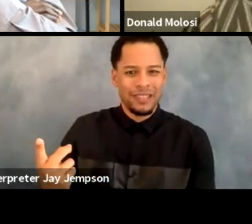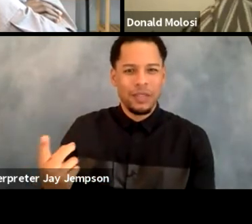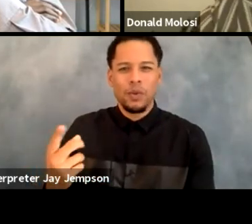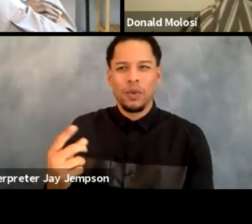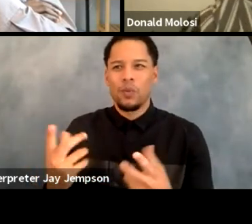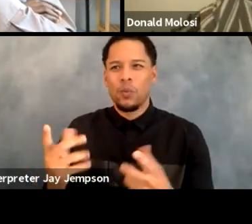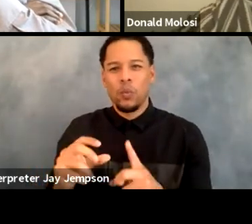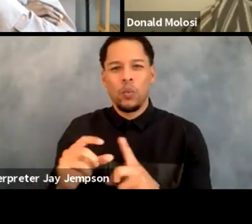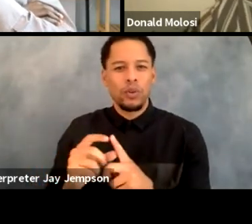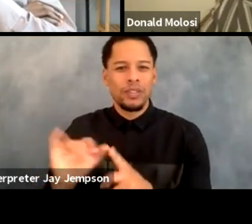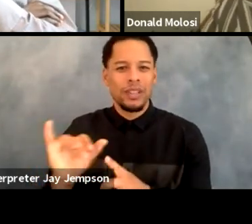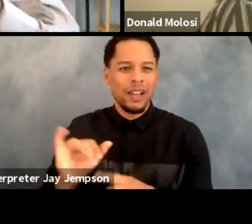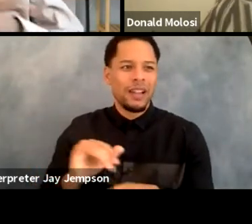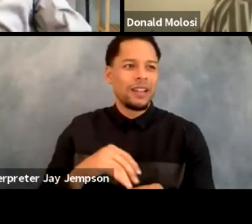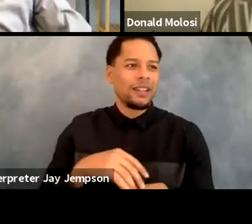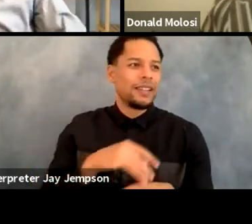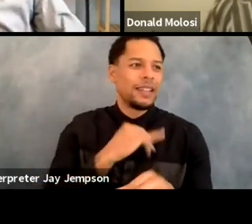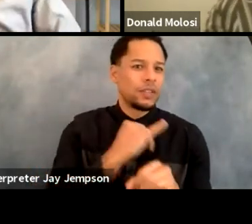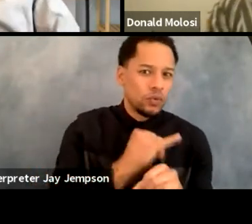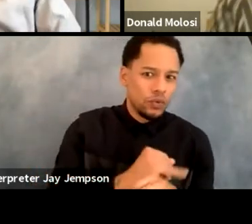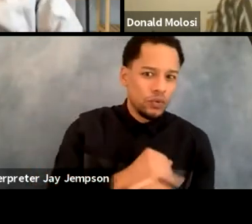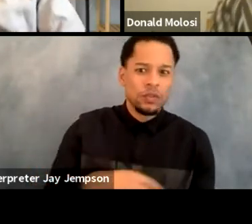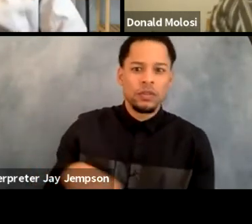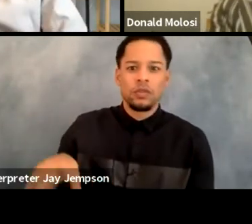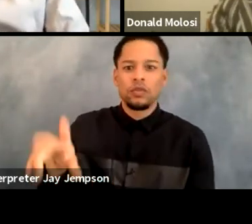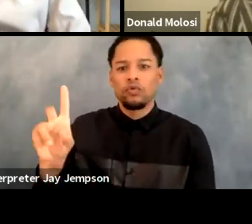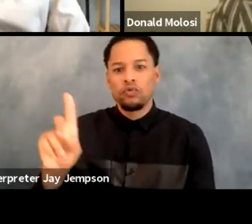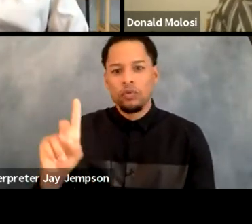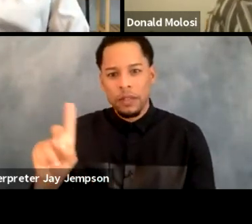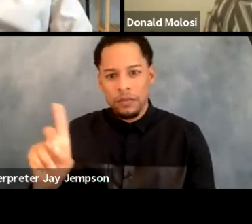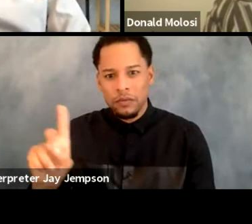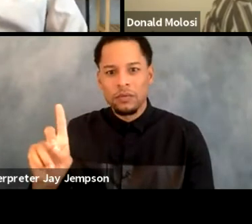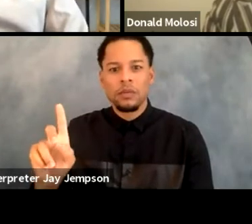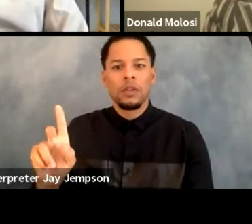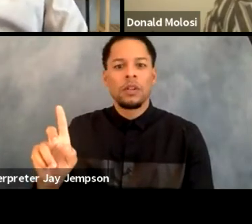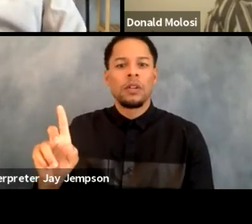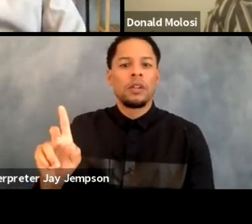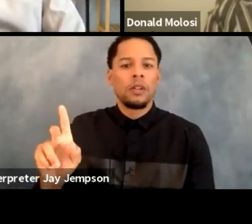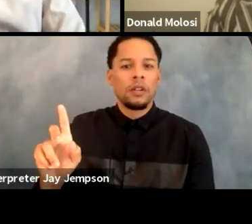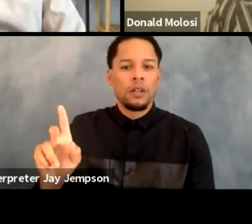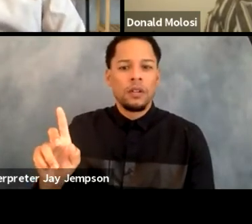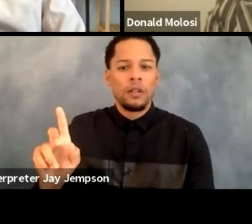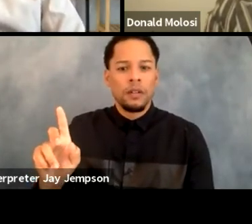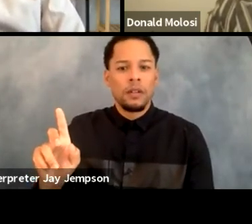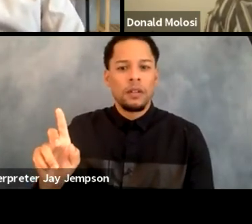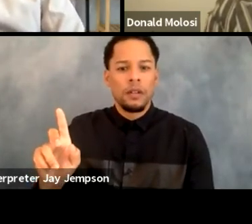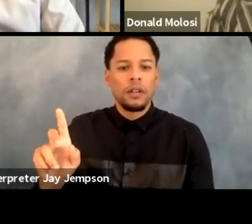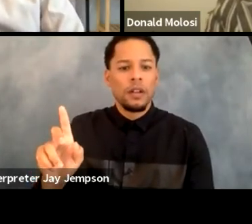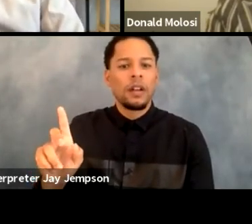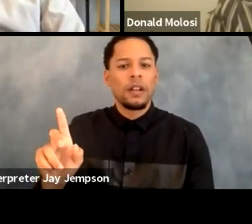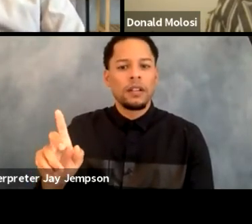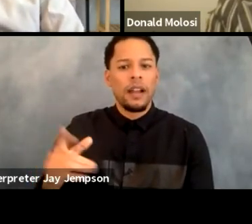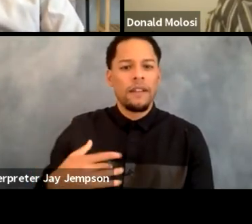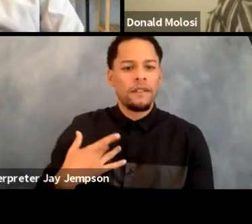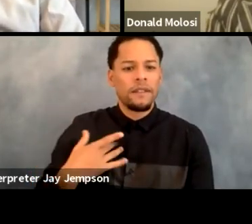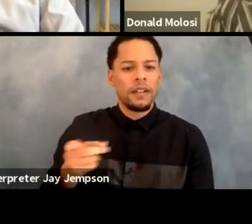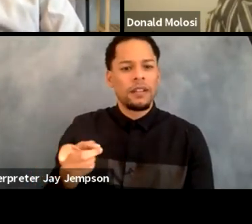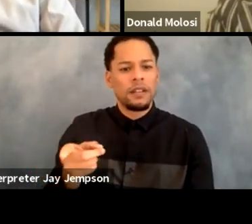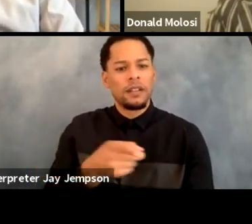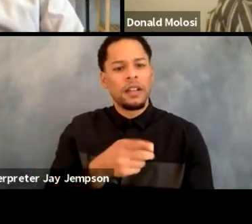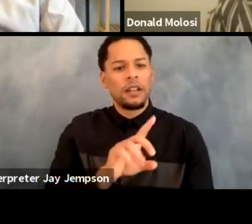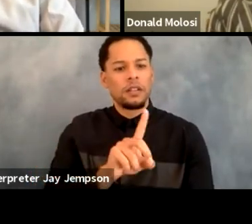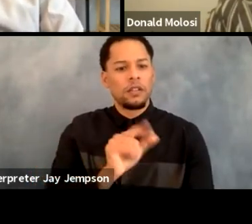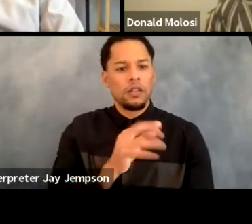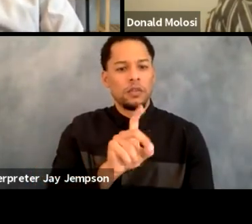institutions have made them to be, you know. So and I feel really like what Jonah said, we need to